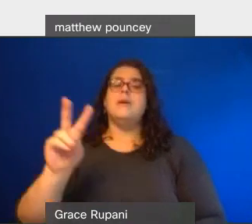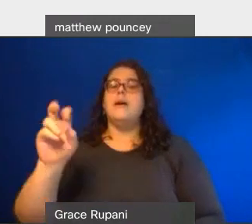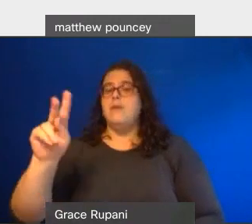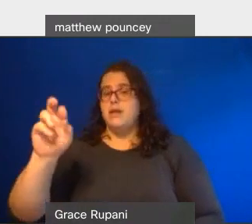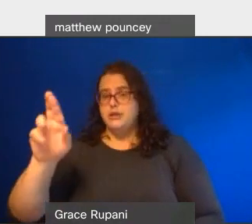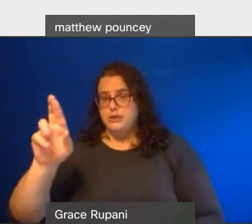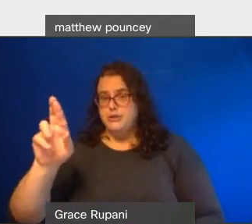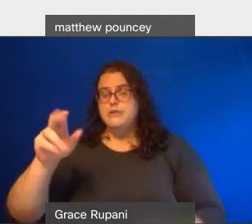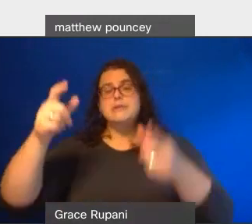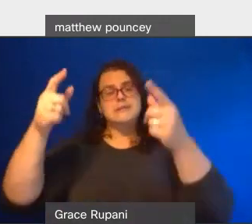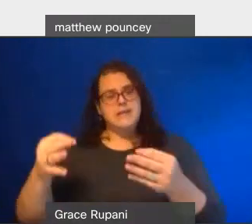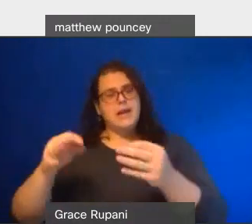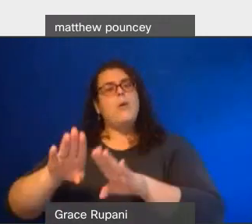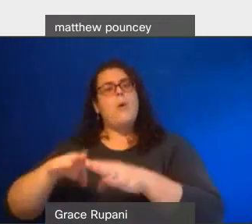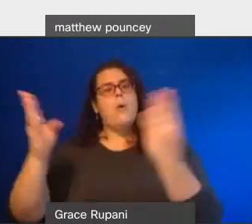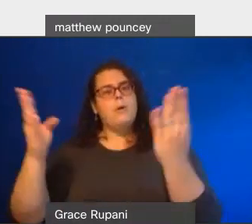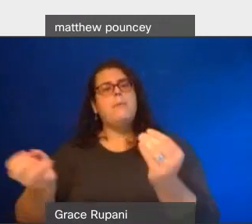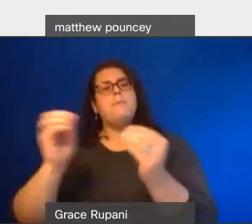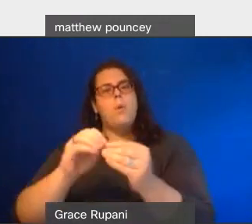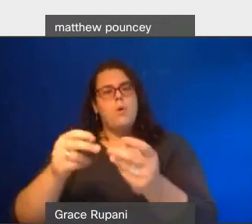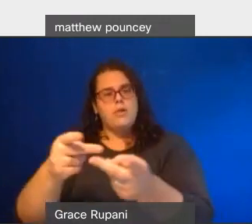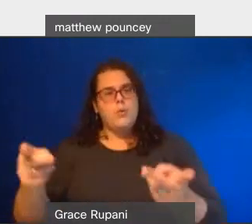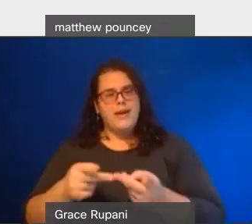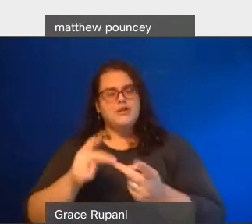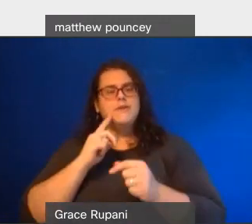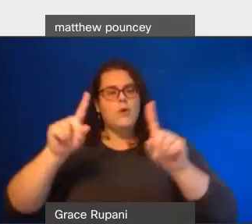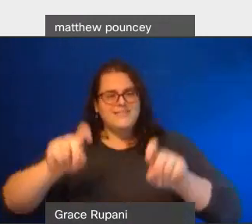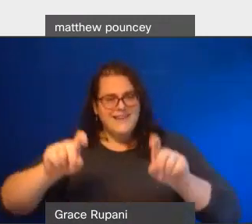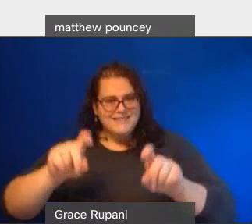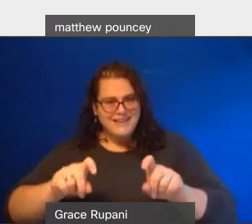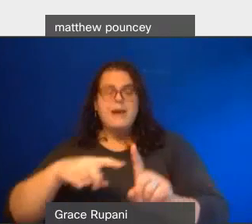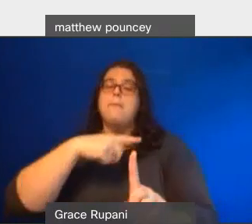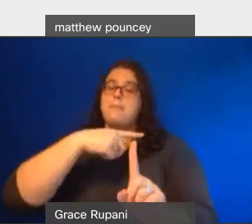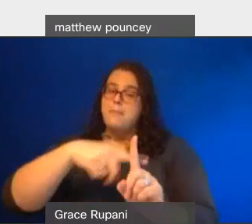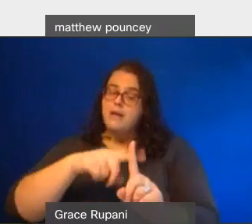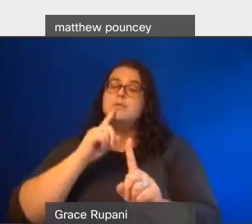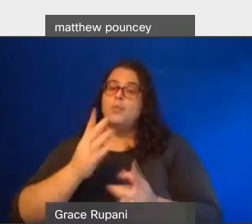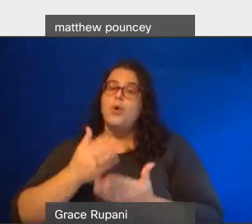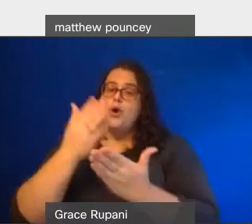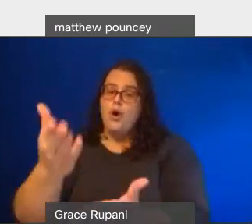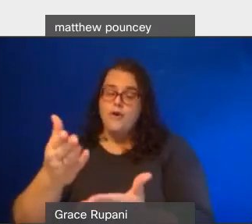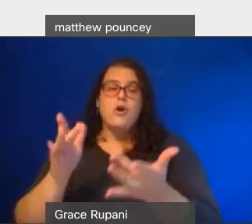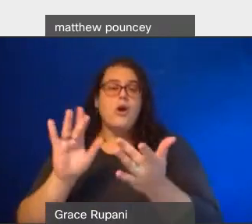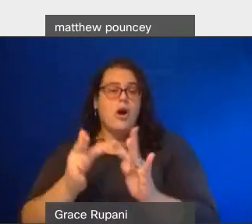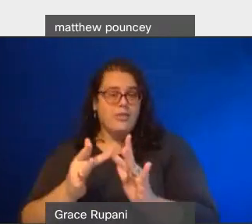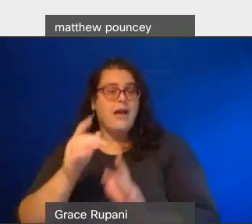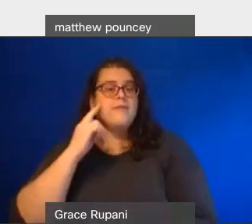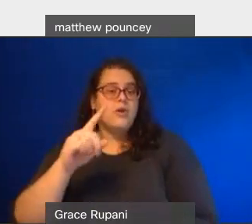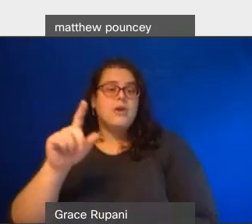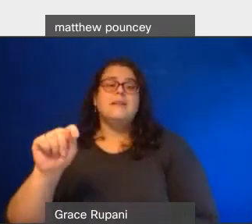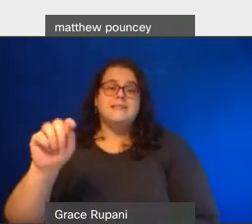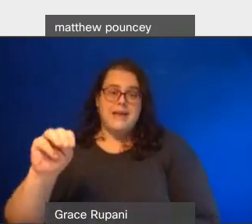sites, and that the vendor will be offering online testing for TMEs.